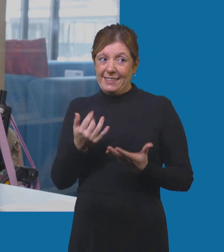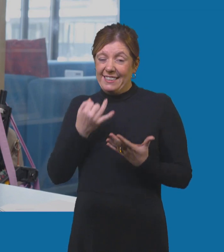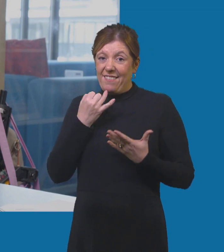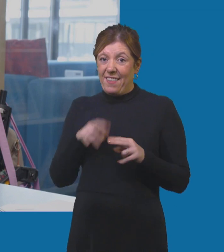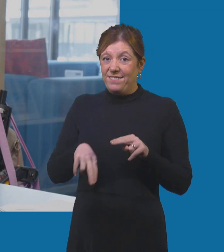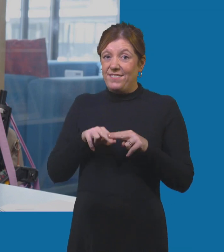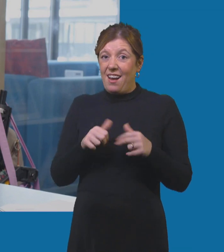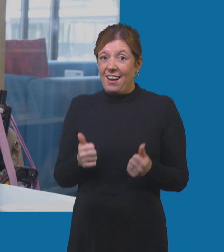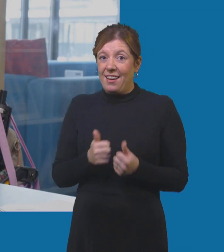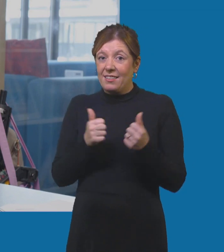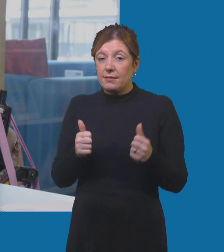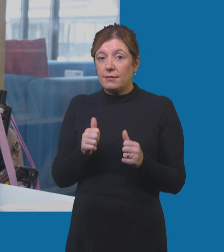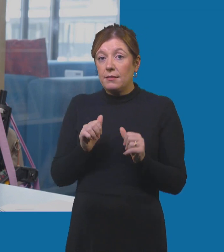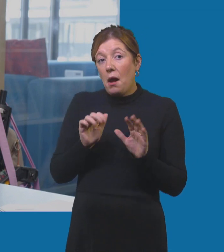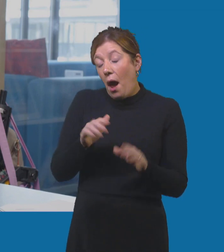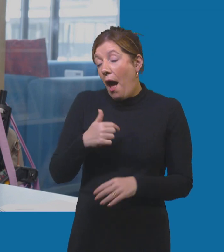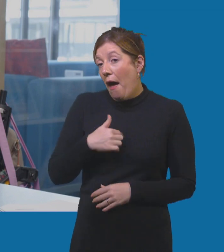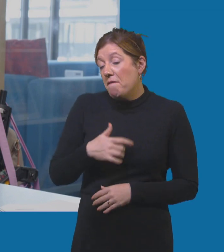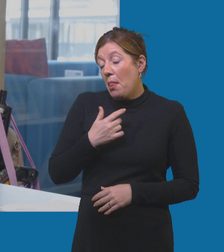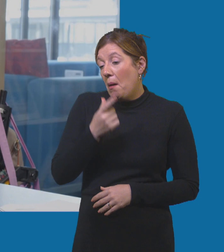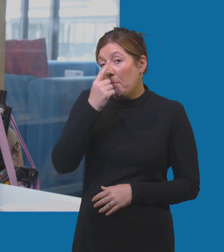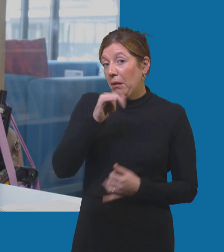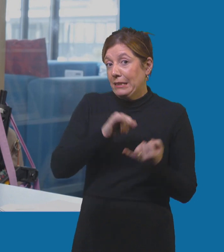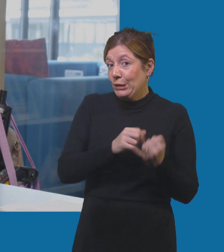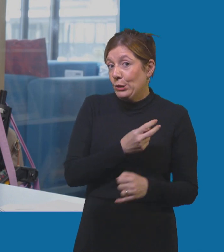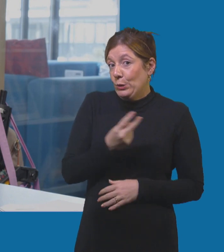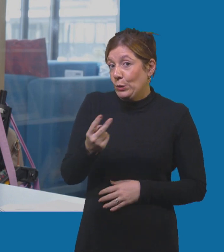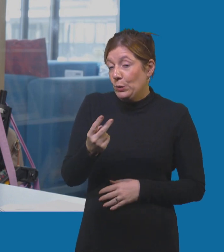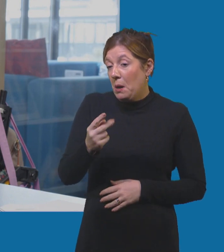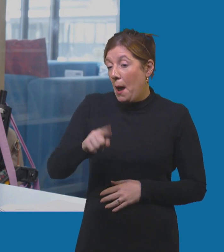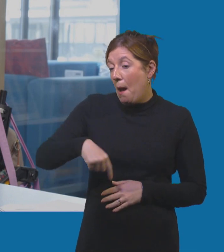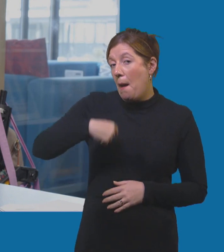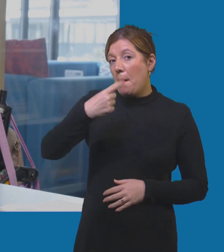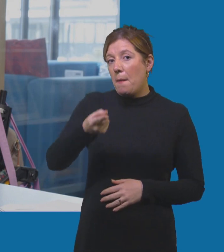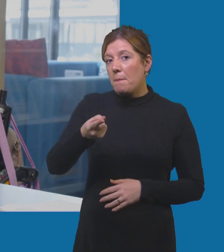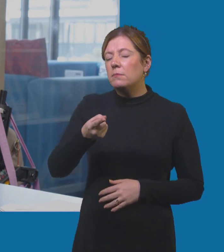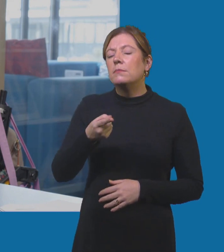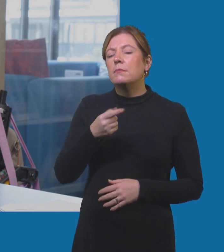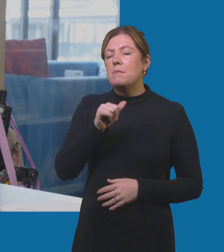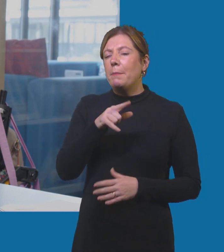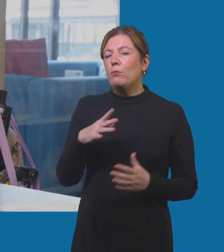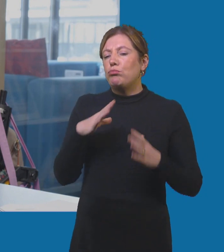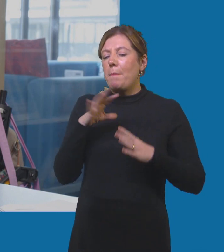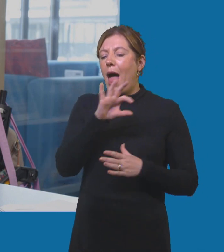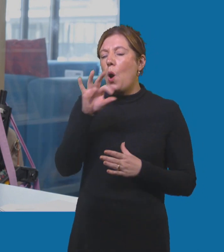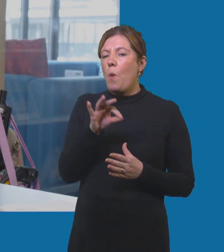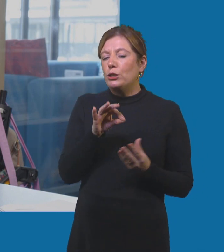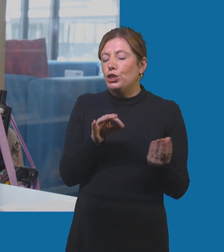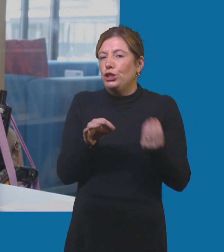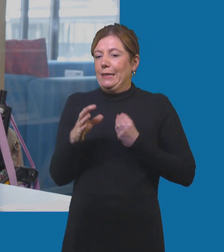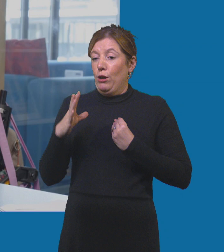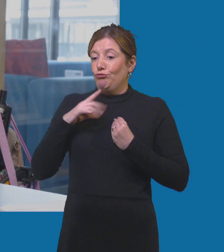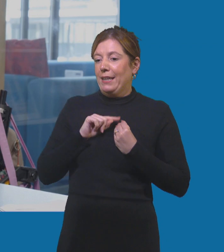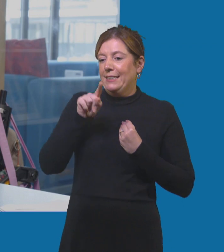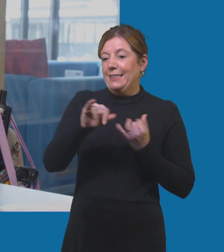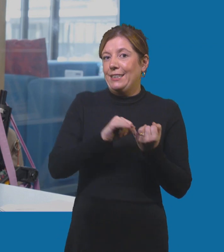know, if I'm not overreaching, we may have a season 2. So in that eventuality, have you got a question for our next guest